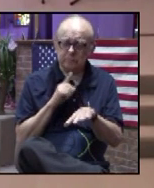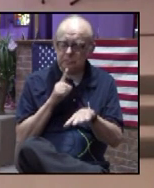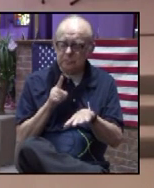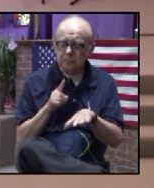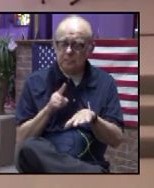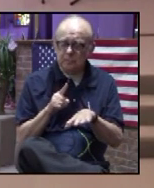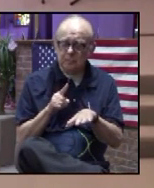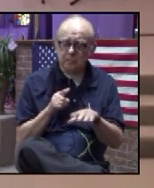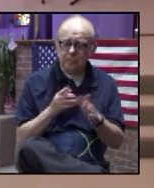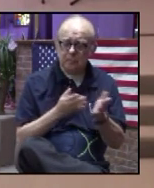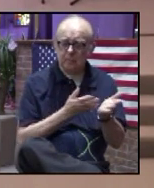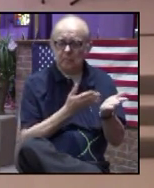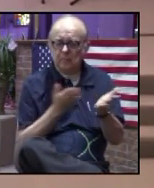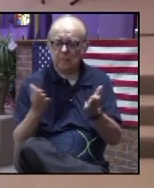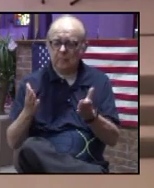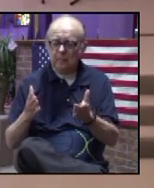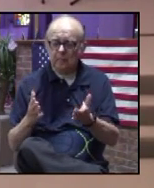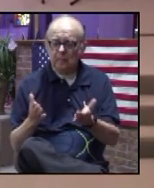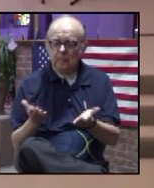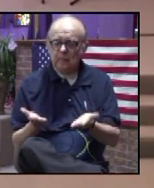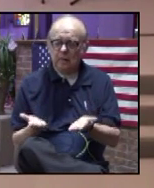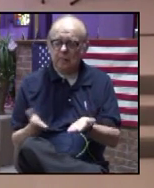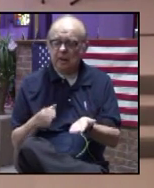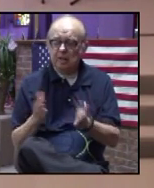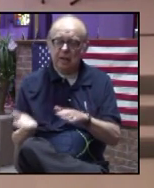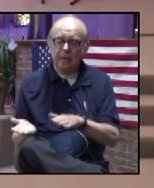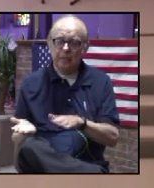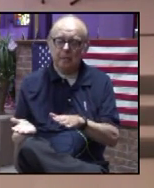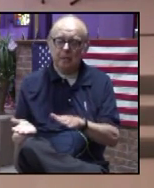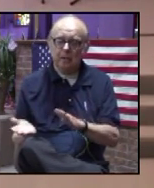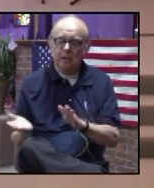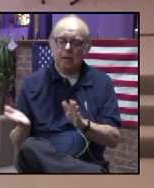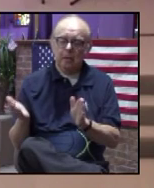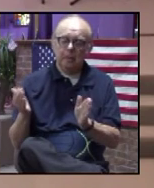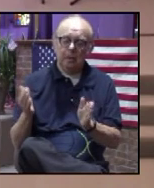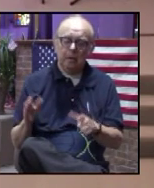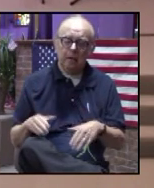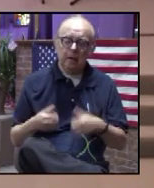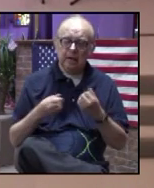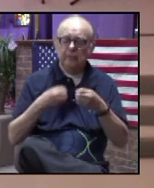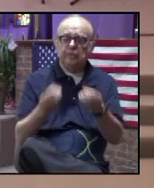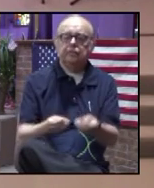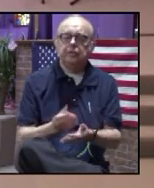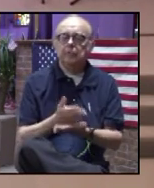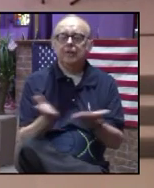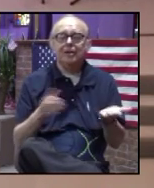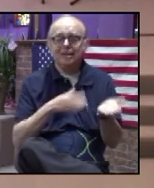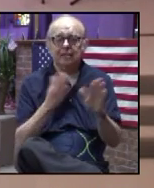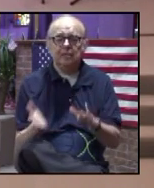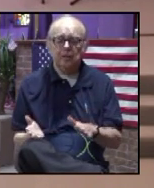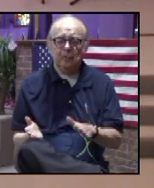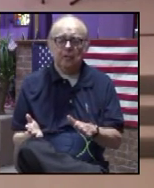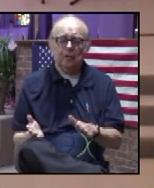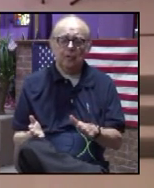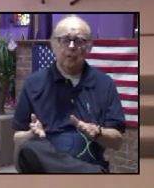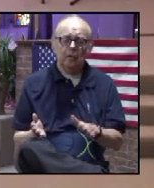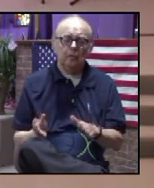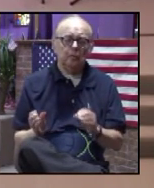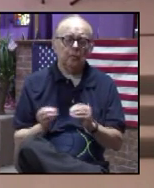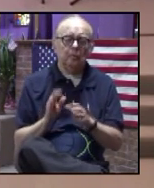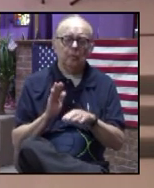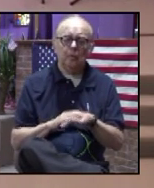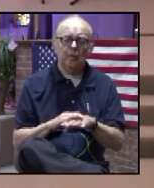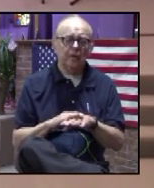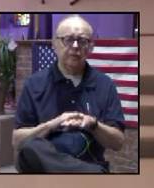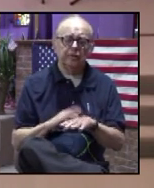bringing life, bringing death, bringing life into something dead was more than just the